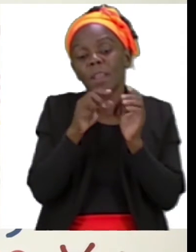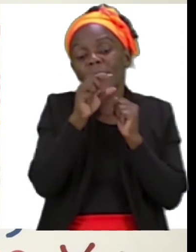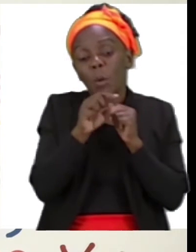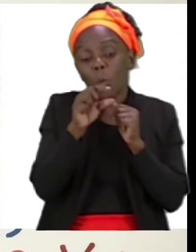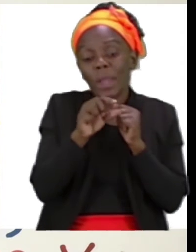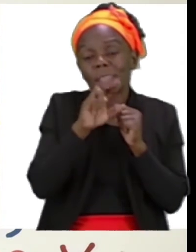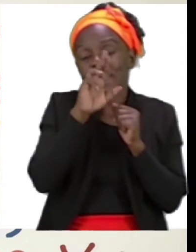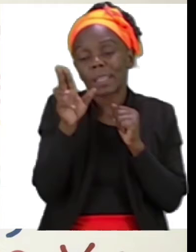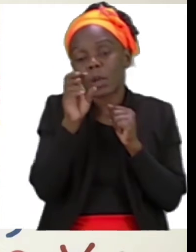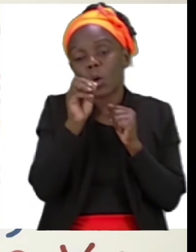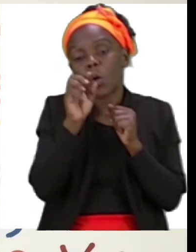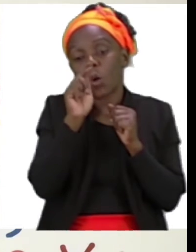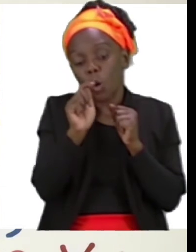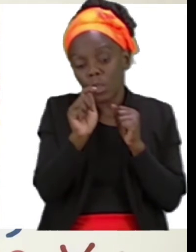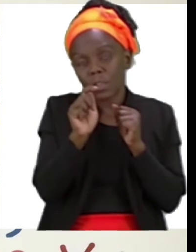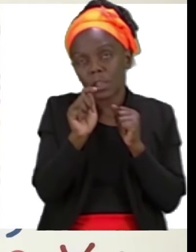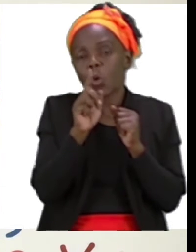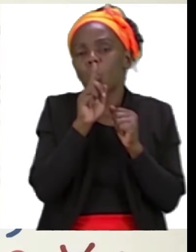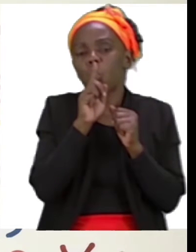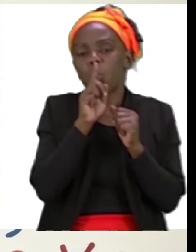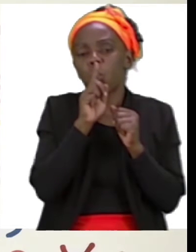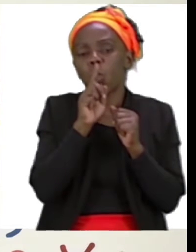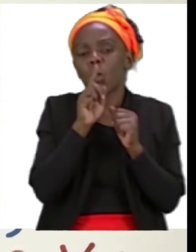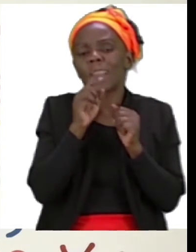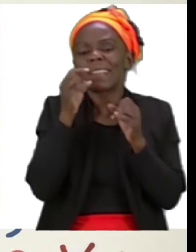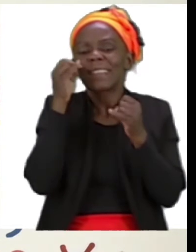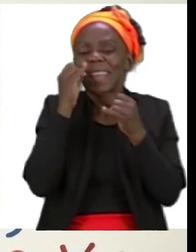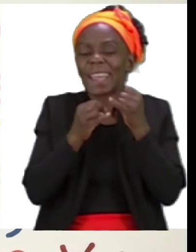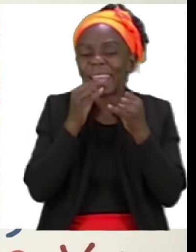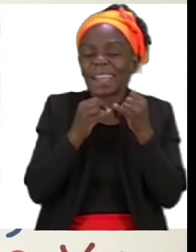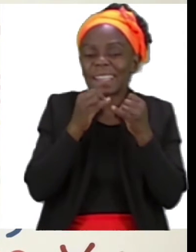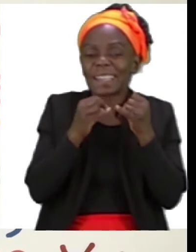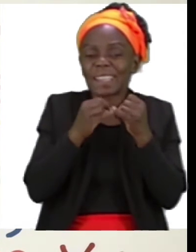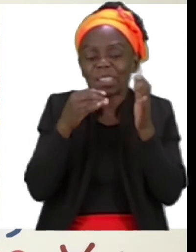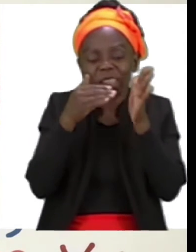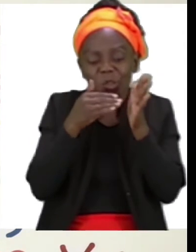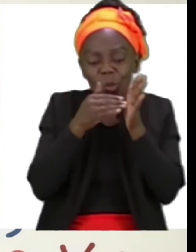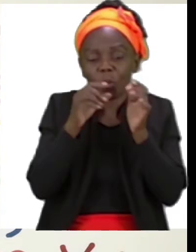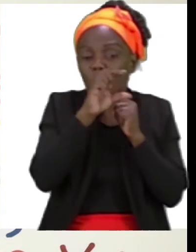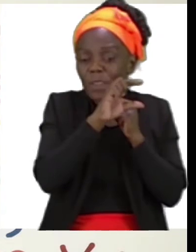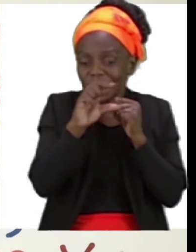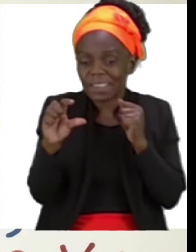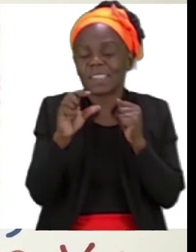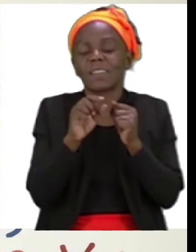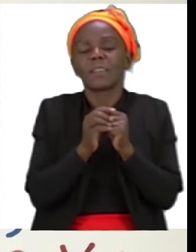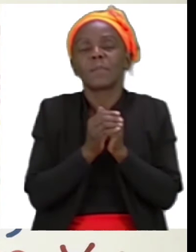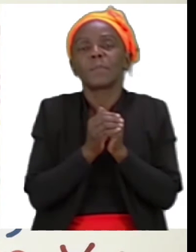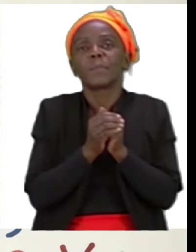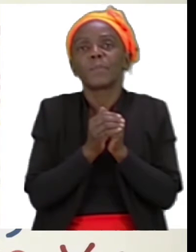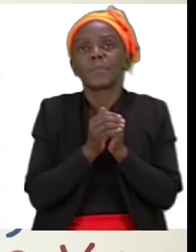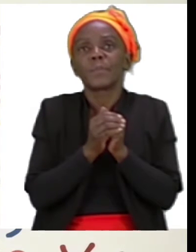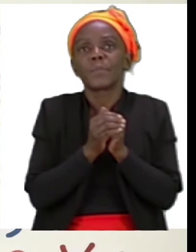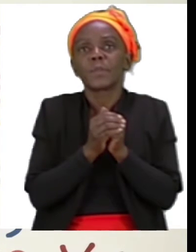is the word pot. So we are going to write the word pot. Please also write